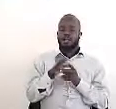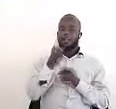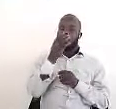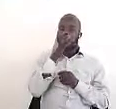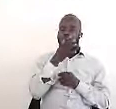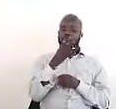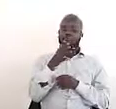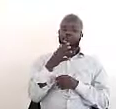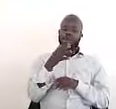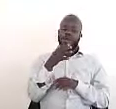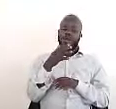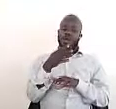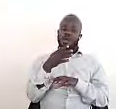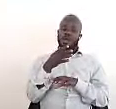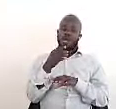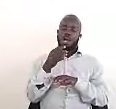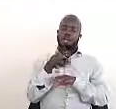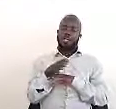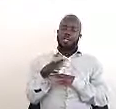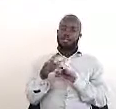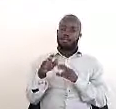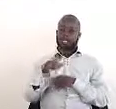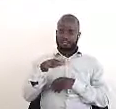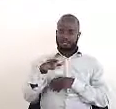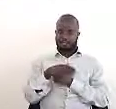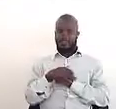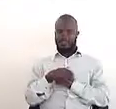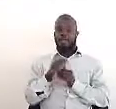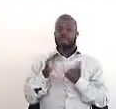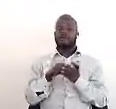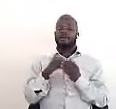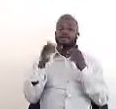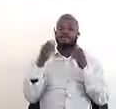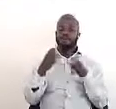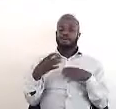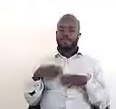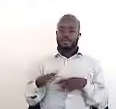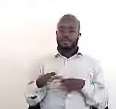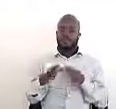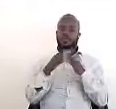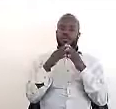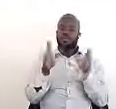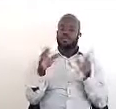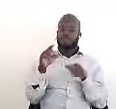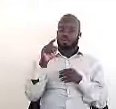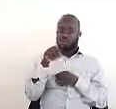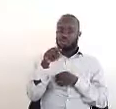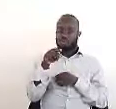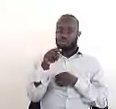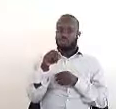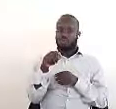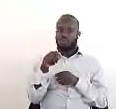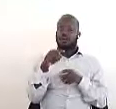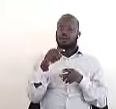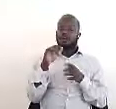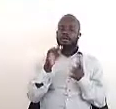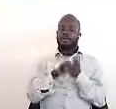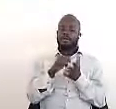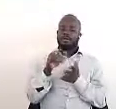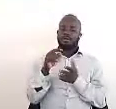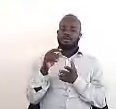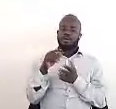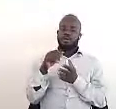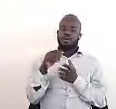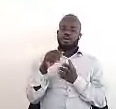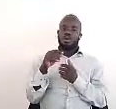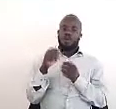lives in warm, moist places in our lungs. And again, a lot of people are exposed to it, but